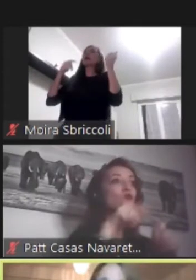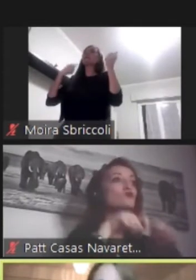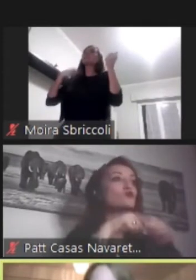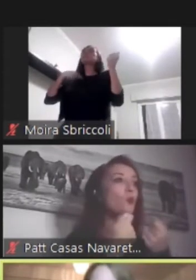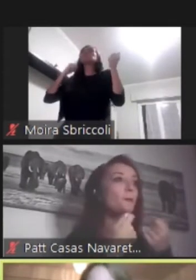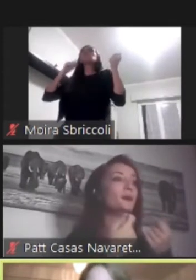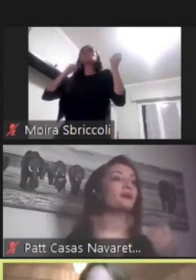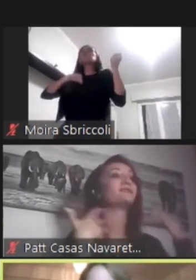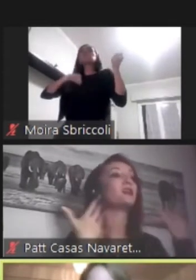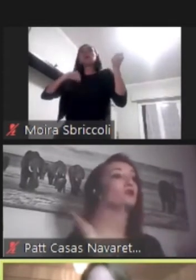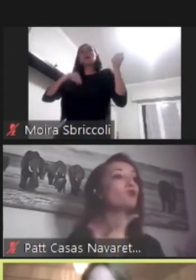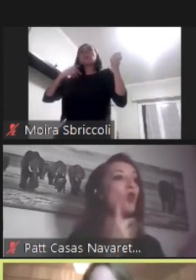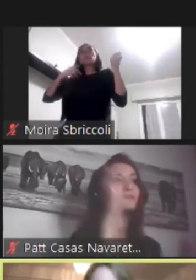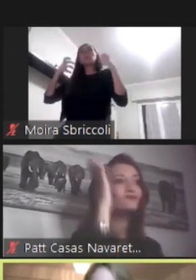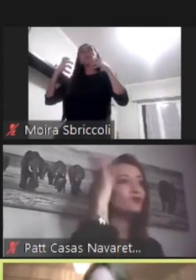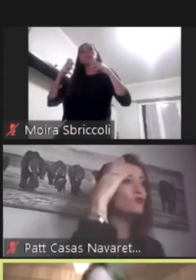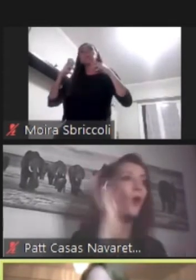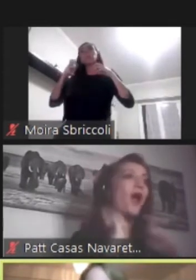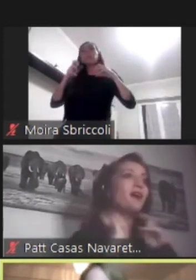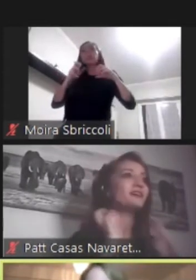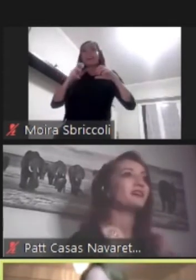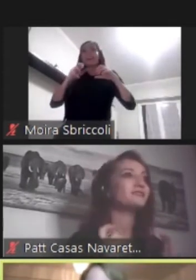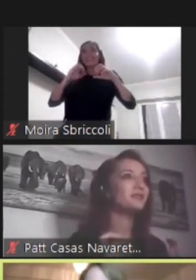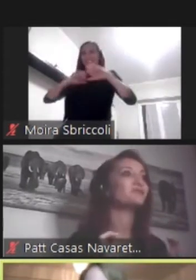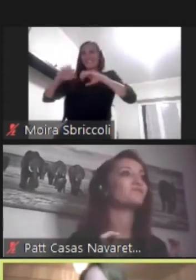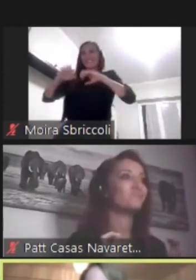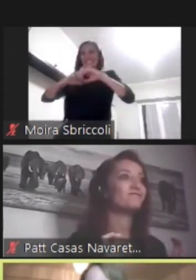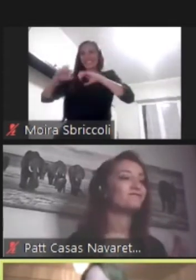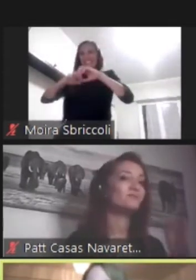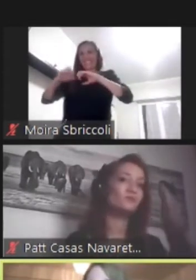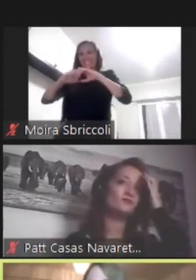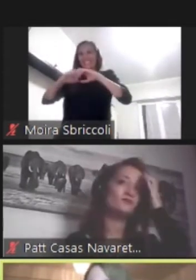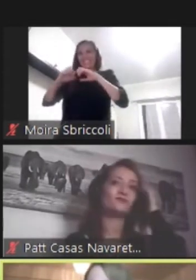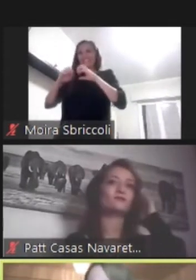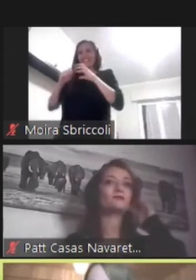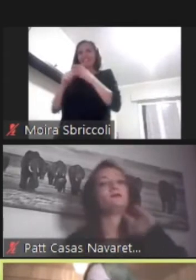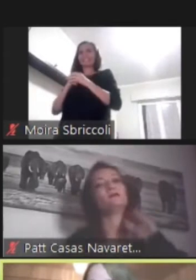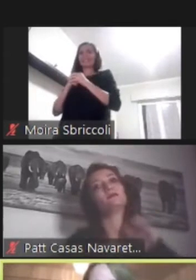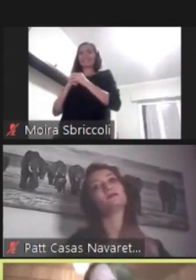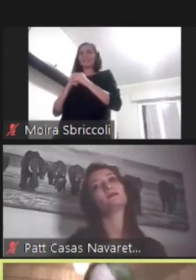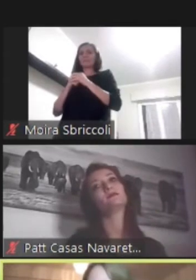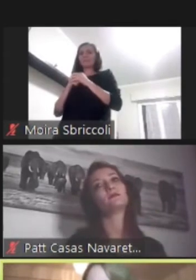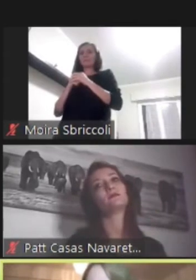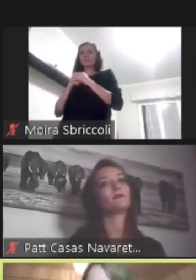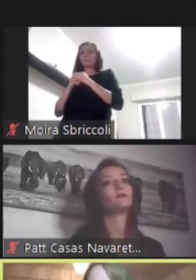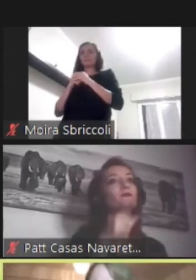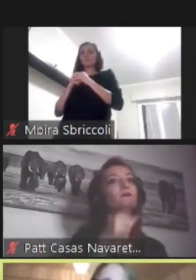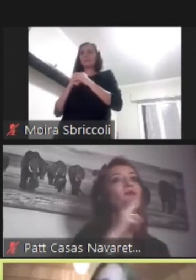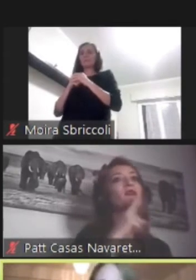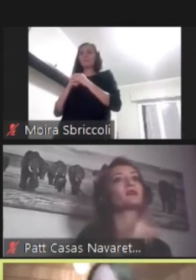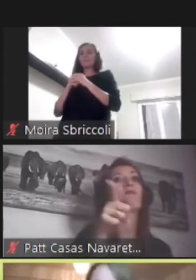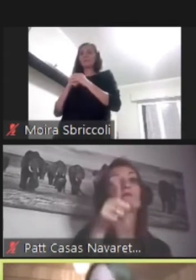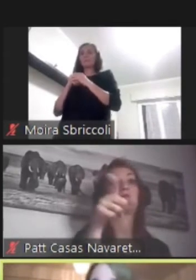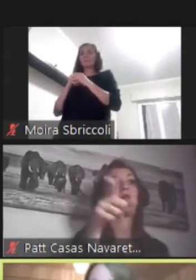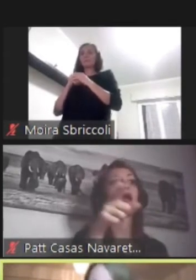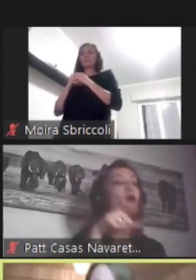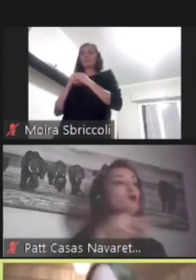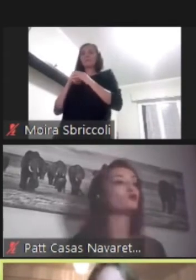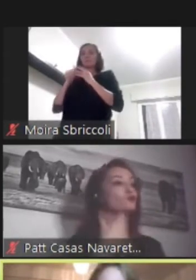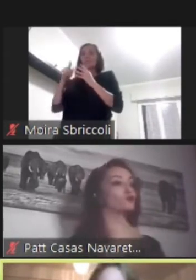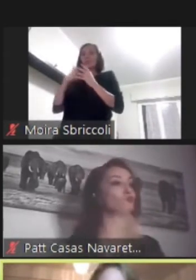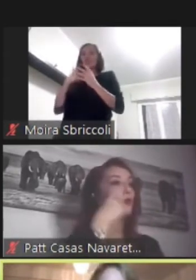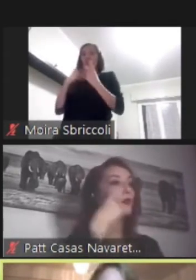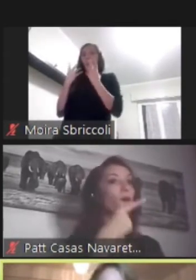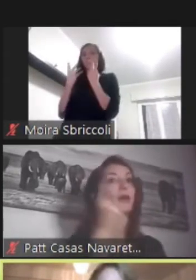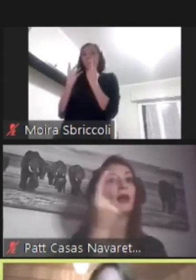extract, as you can see here, you can see it growing in the plant, and then we dry the plant and use the